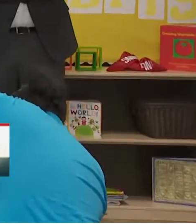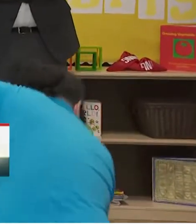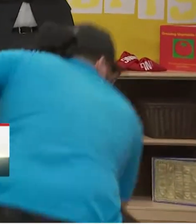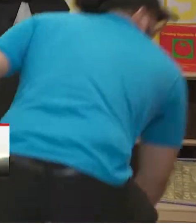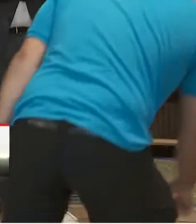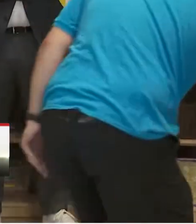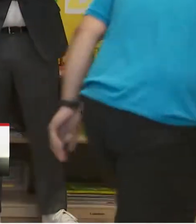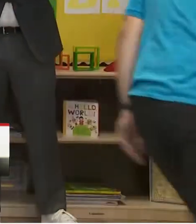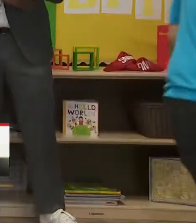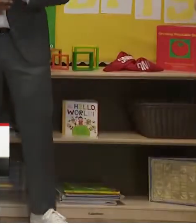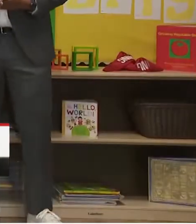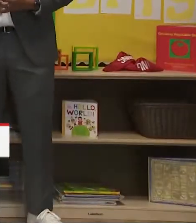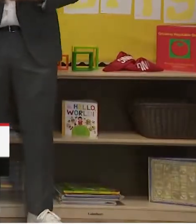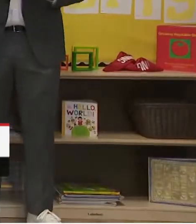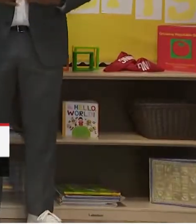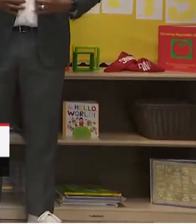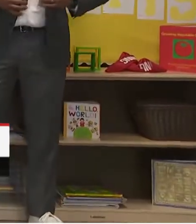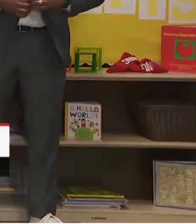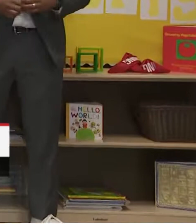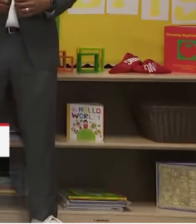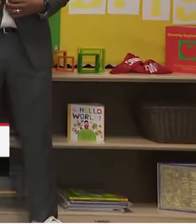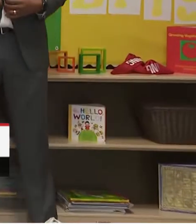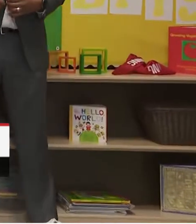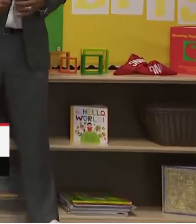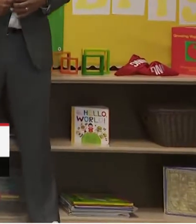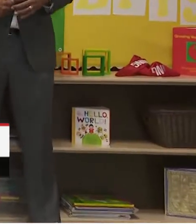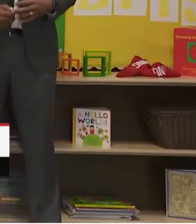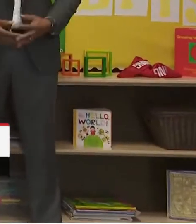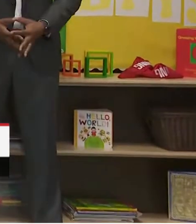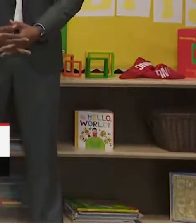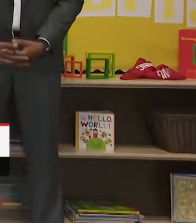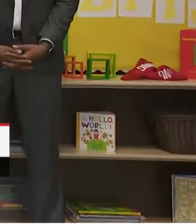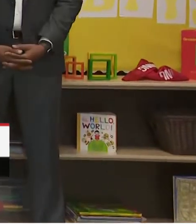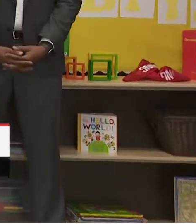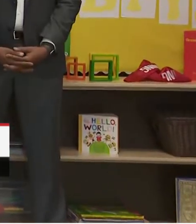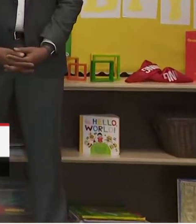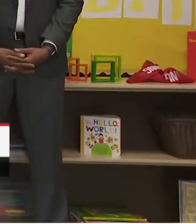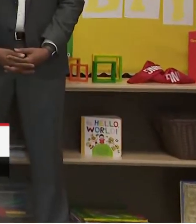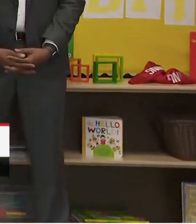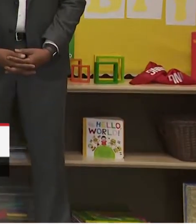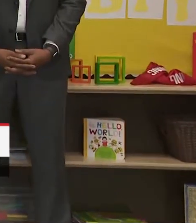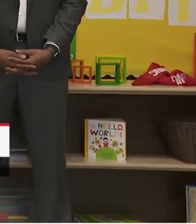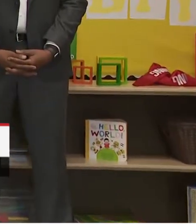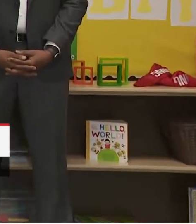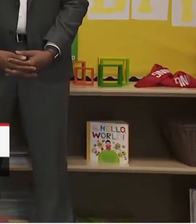Okay, so I think we have excused our students, and